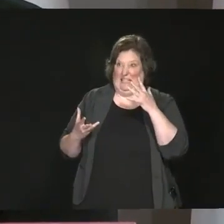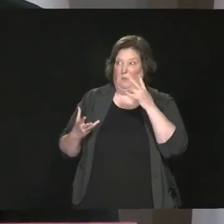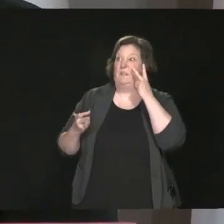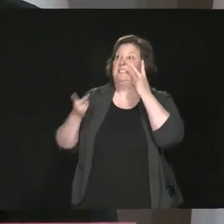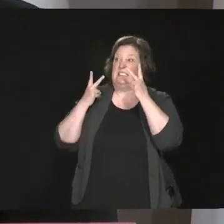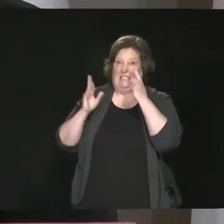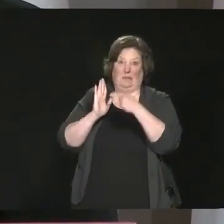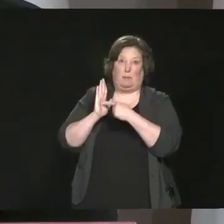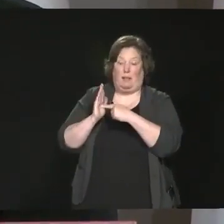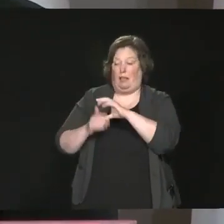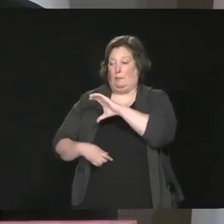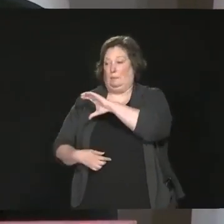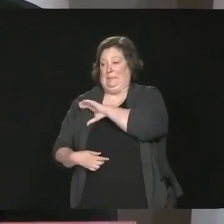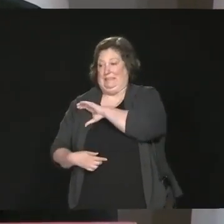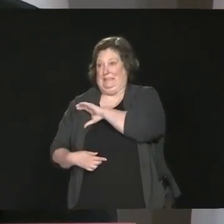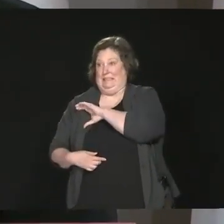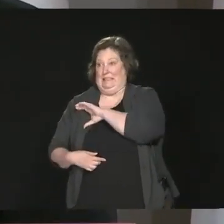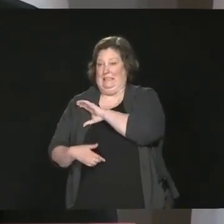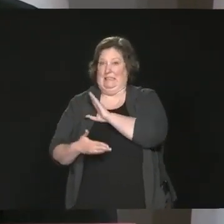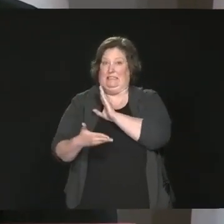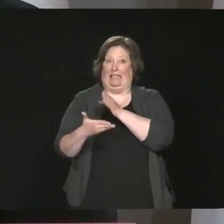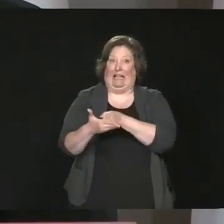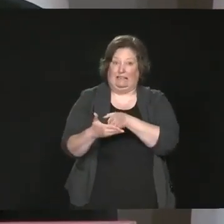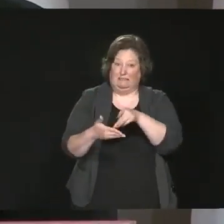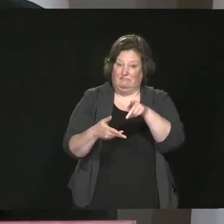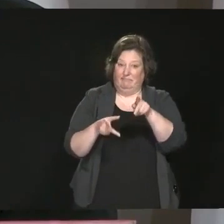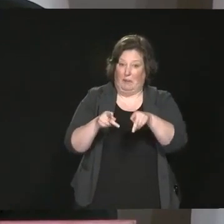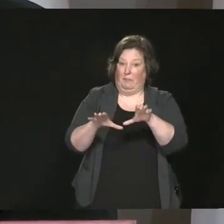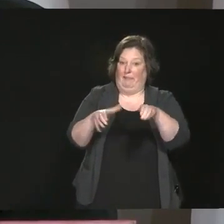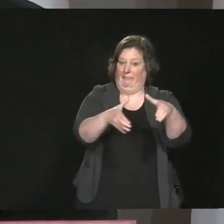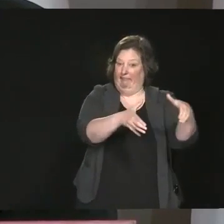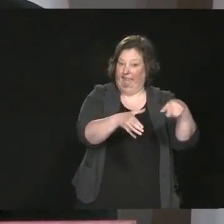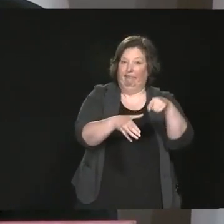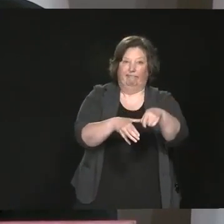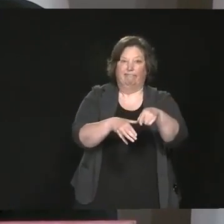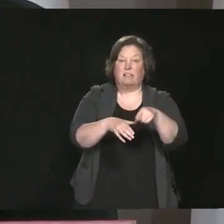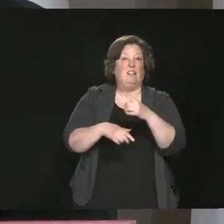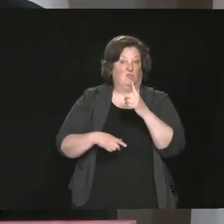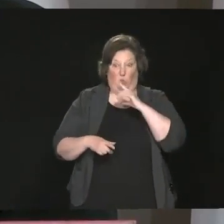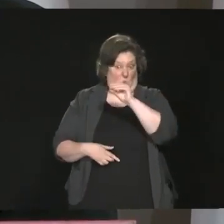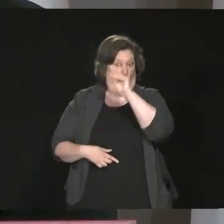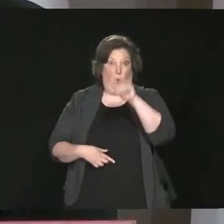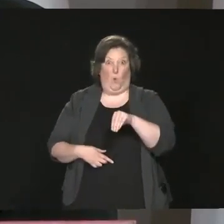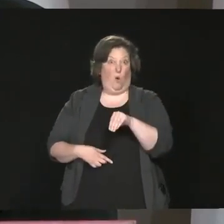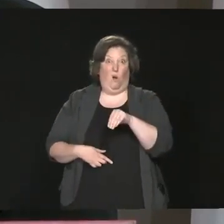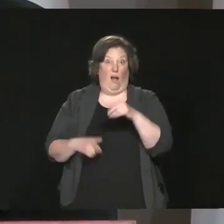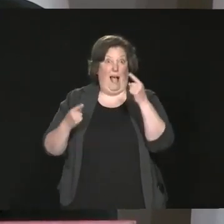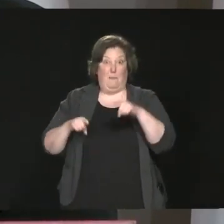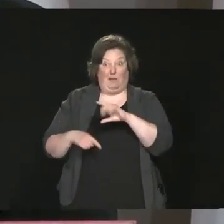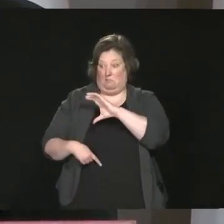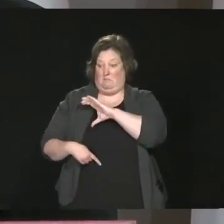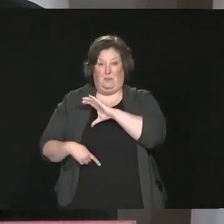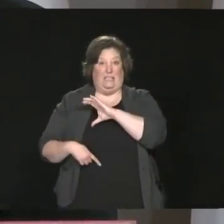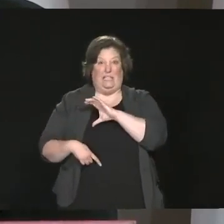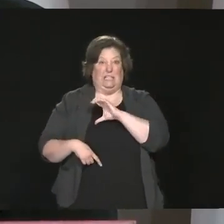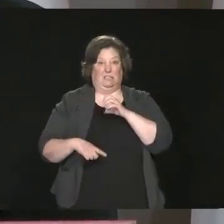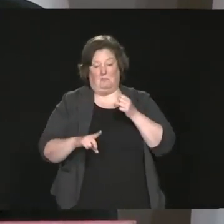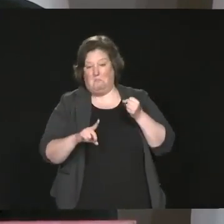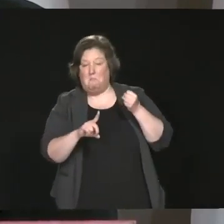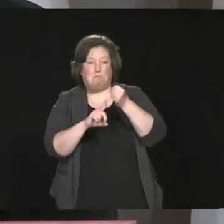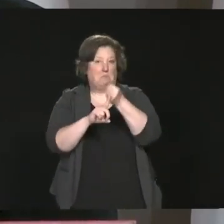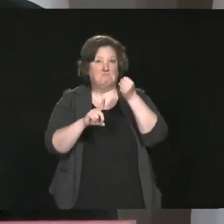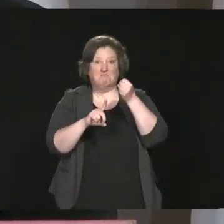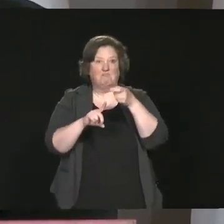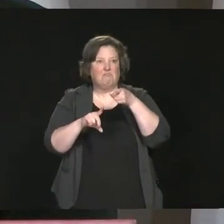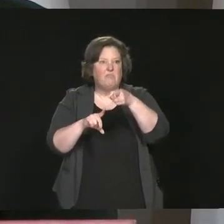are racialized. In Ottawa, there was a bylaw officer who punched someone in the face for a social distancing ticket. A black woman falls off her balcony